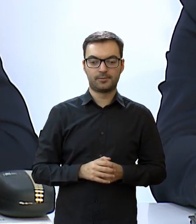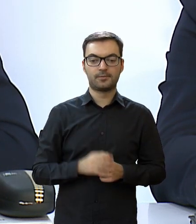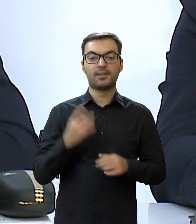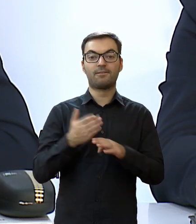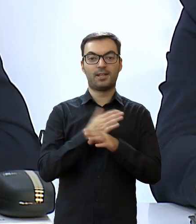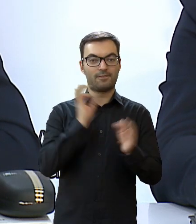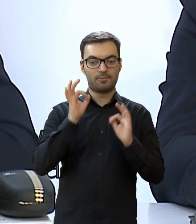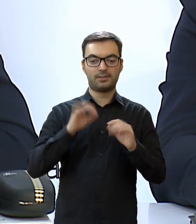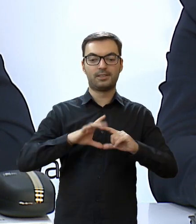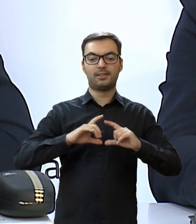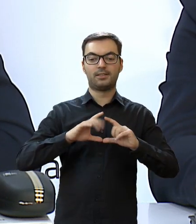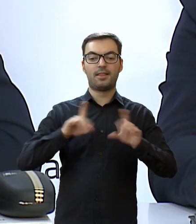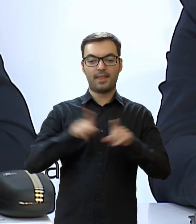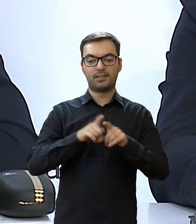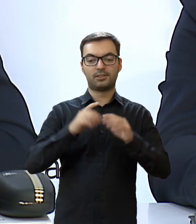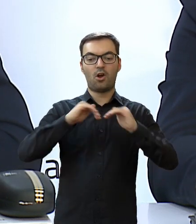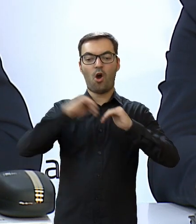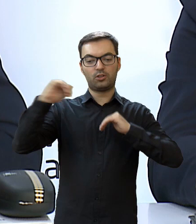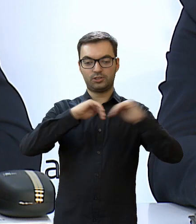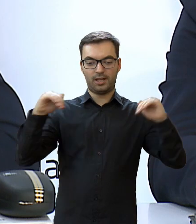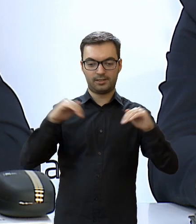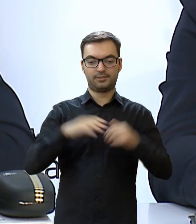Hence the discrepancy.